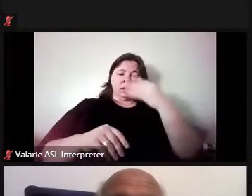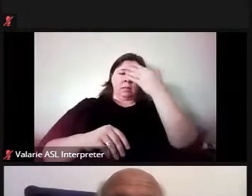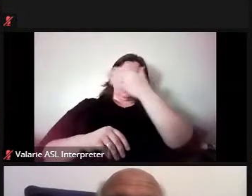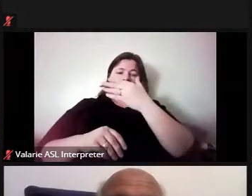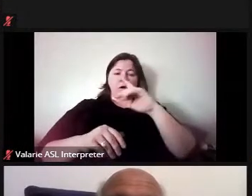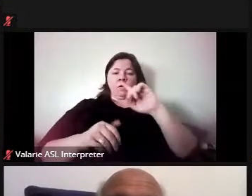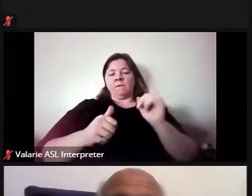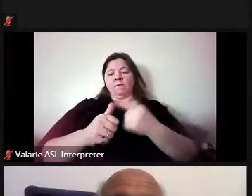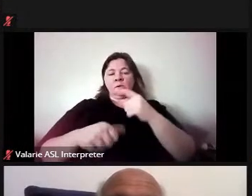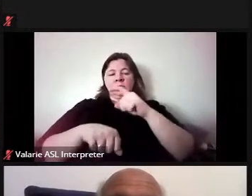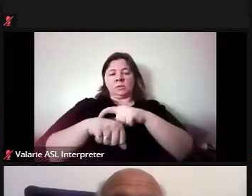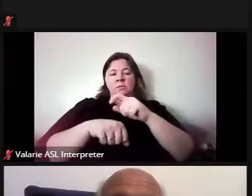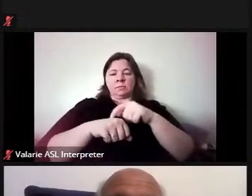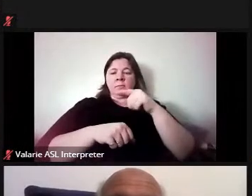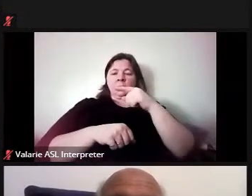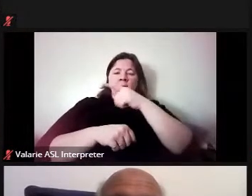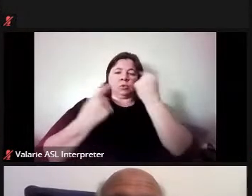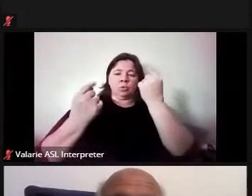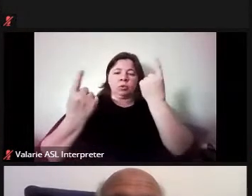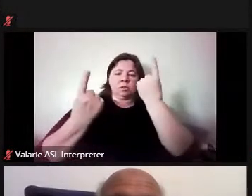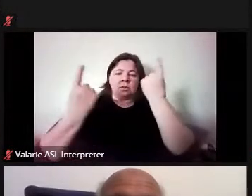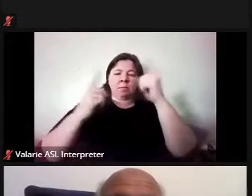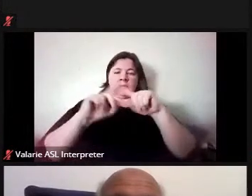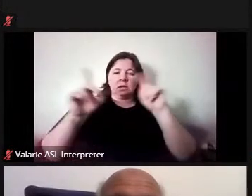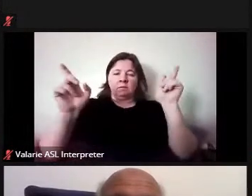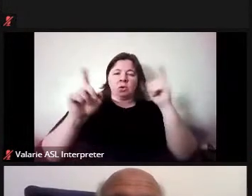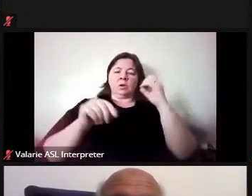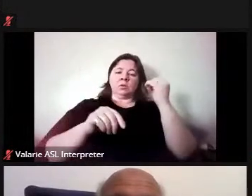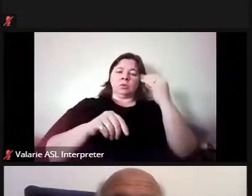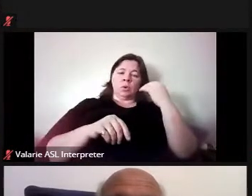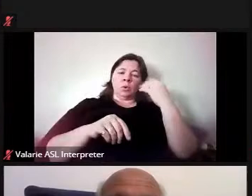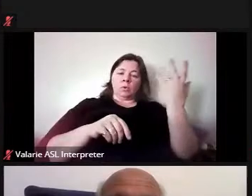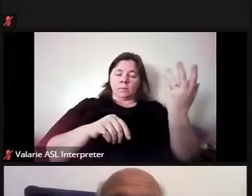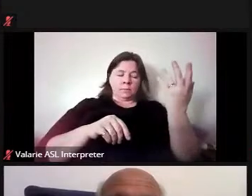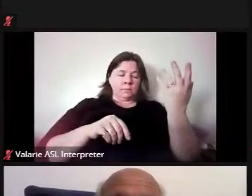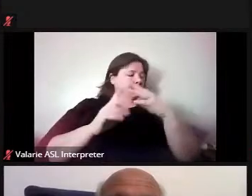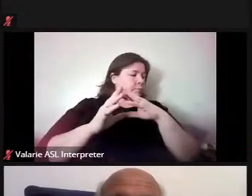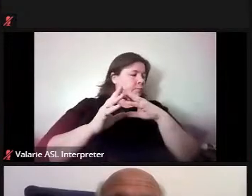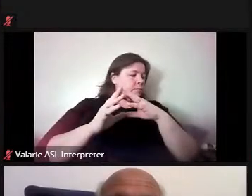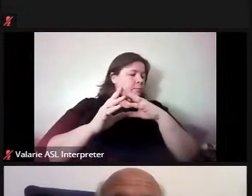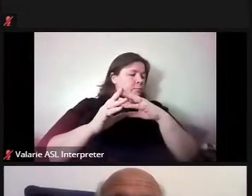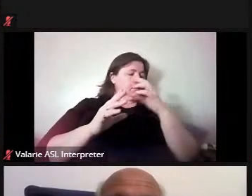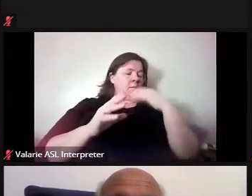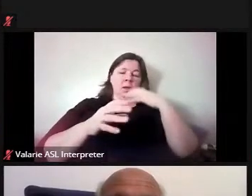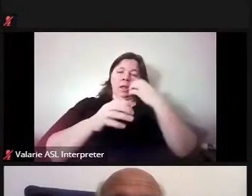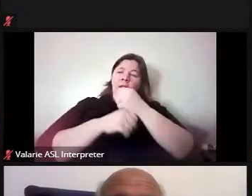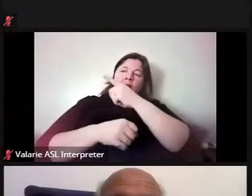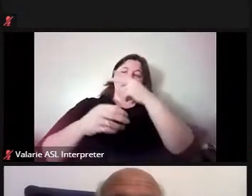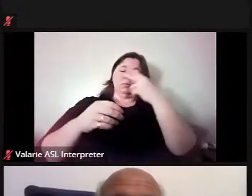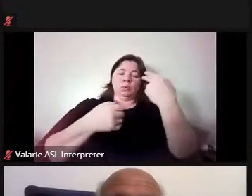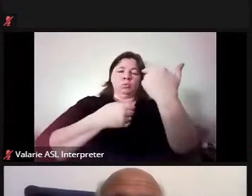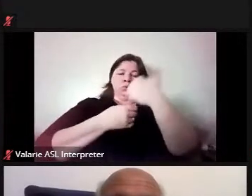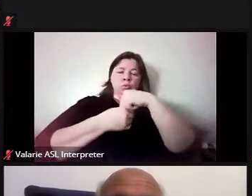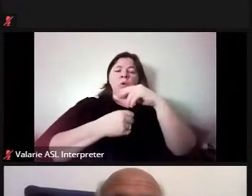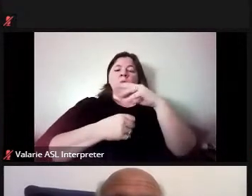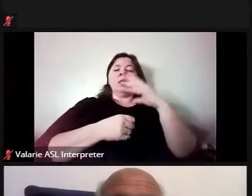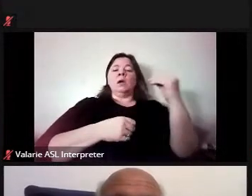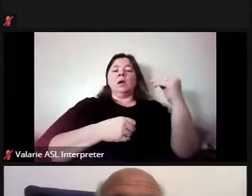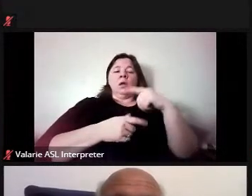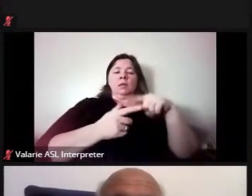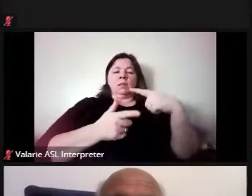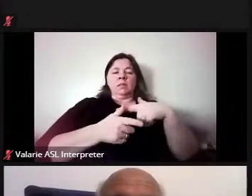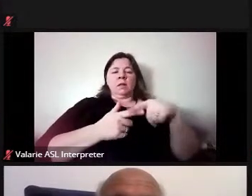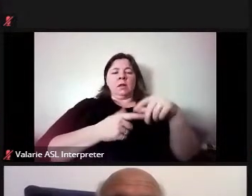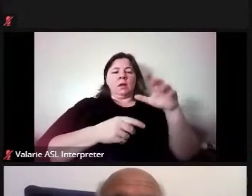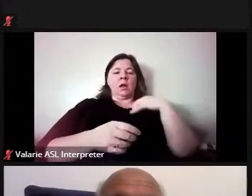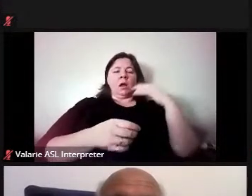just he told he was doing something else, so didn't get him in. And I also contacted Dinesh Kotian because